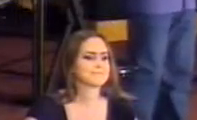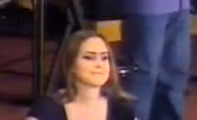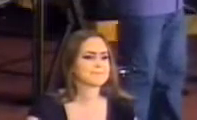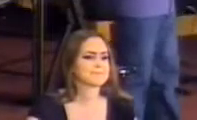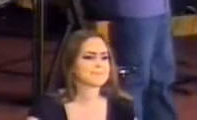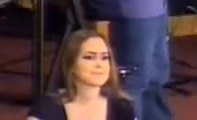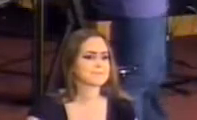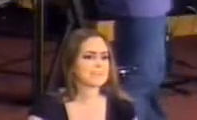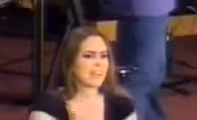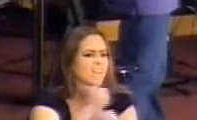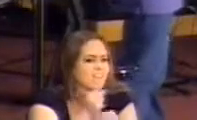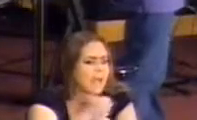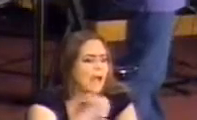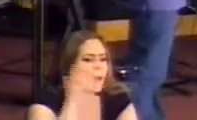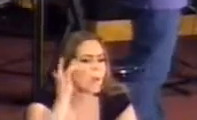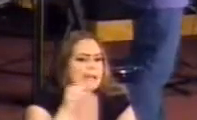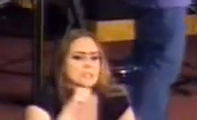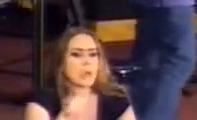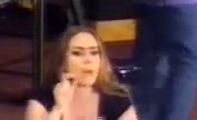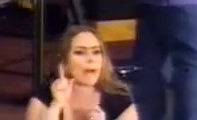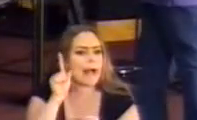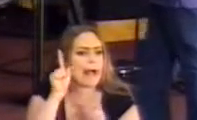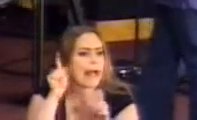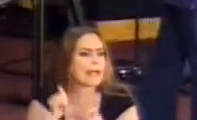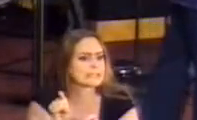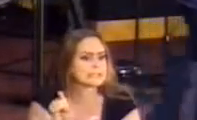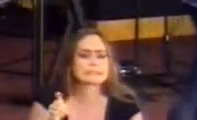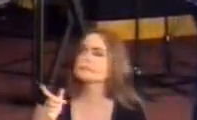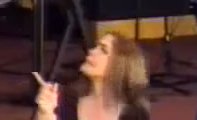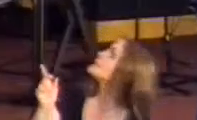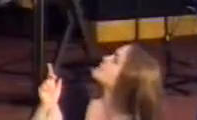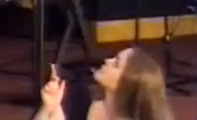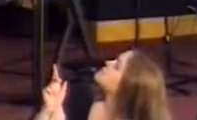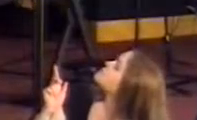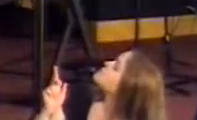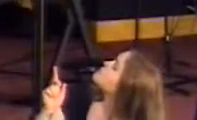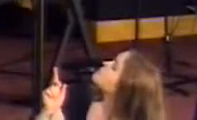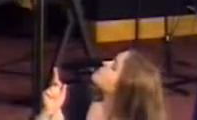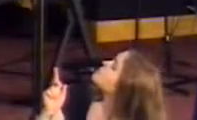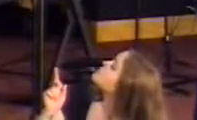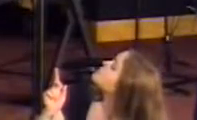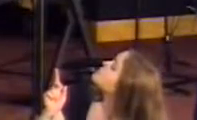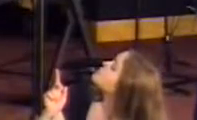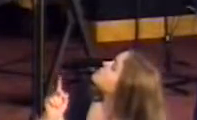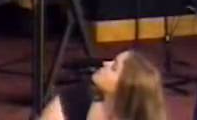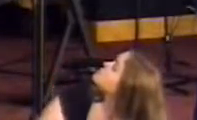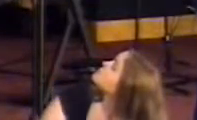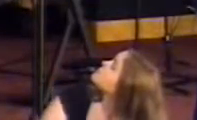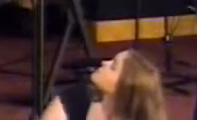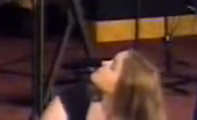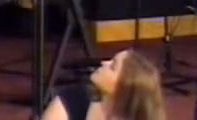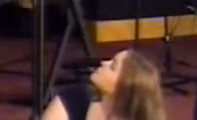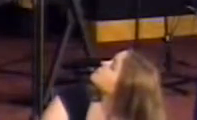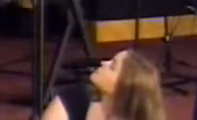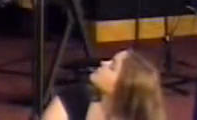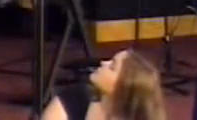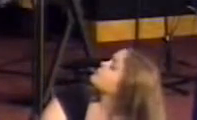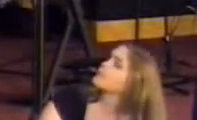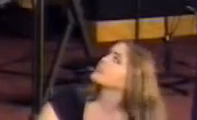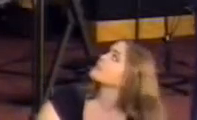You ask and do not receive because you ask with wrong motives so that you may spend it on your pleasures. You